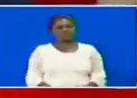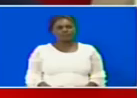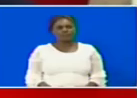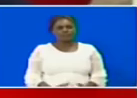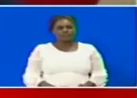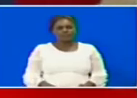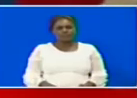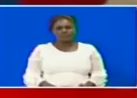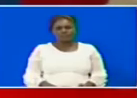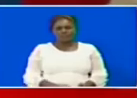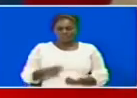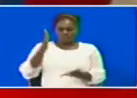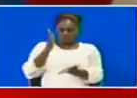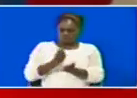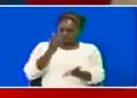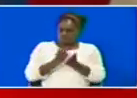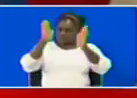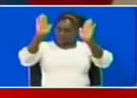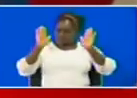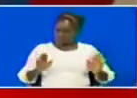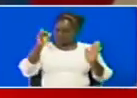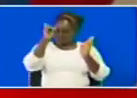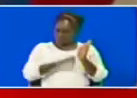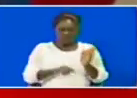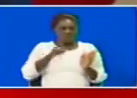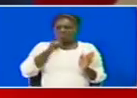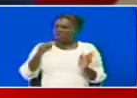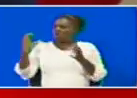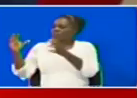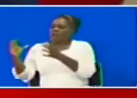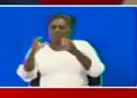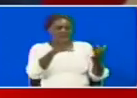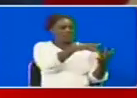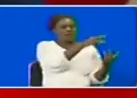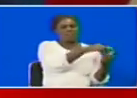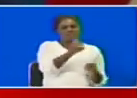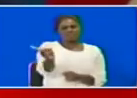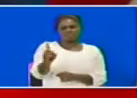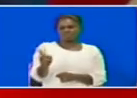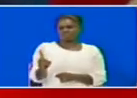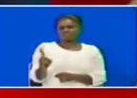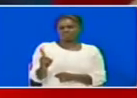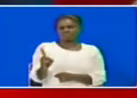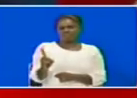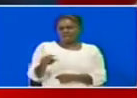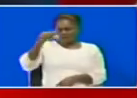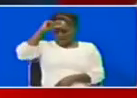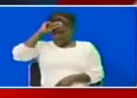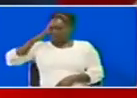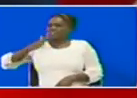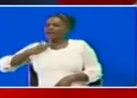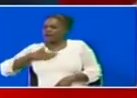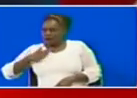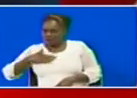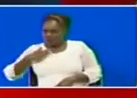country what truly matters is not which party controls our government but whether our government